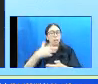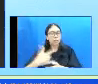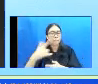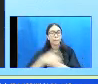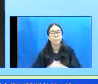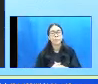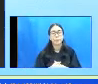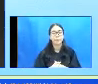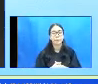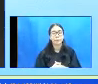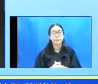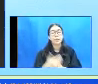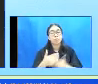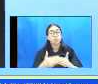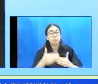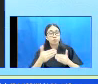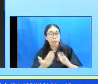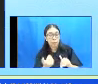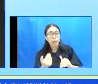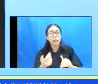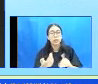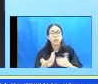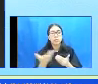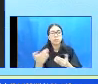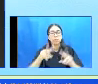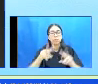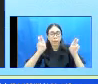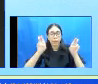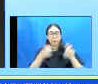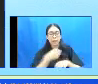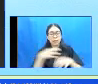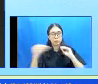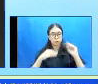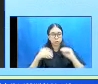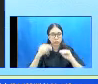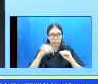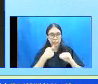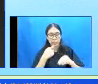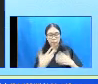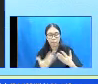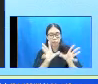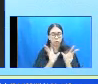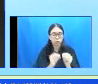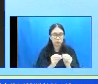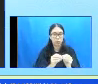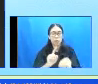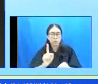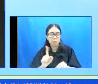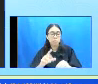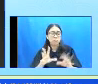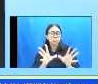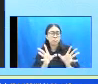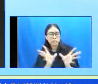this discussion. So why is inclusion so important in climate discussion? So why should we